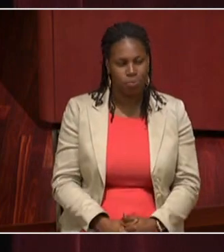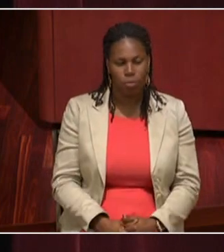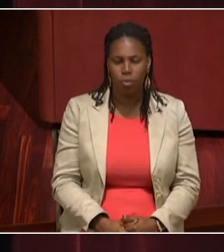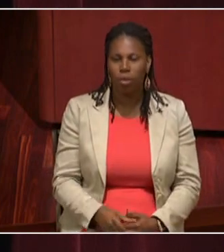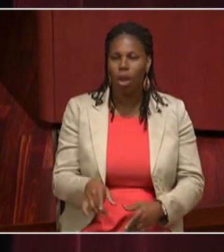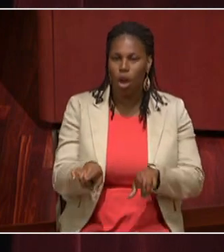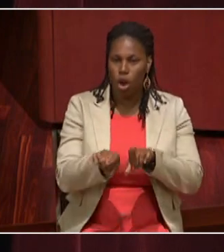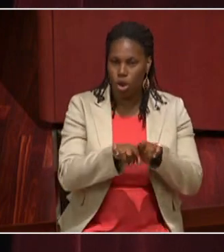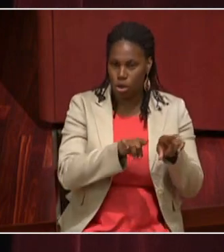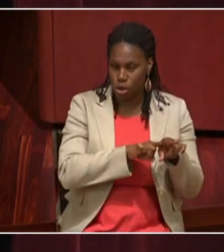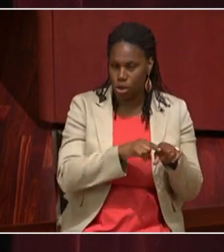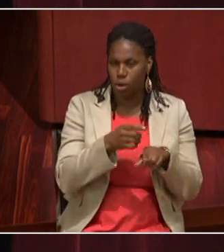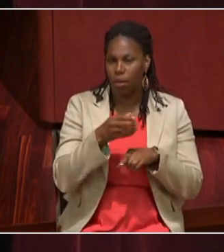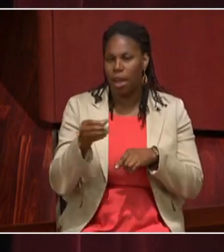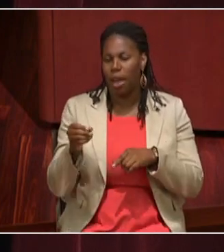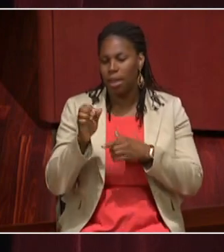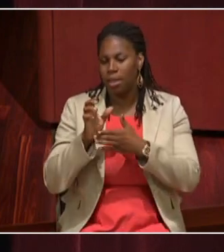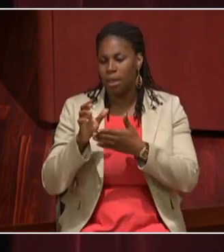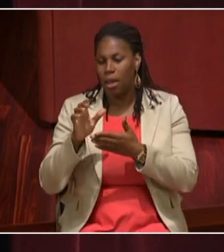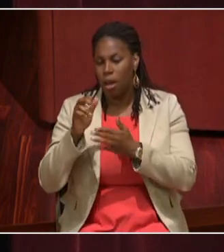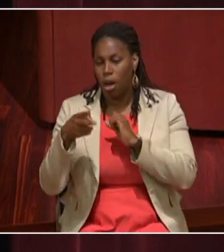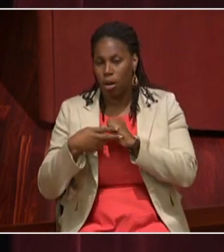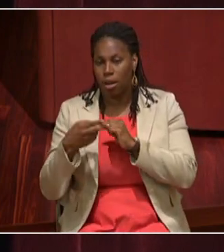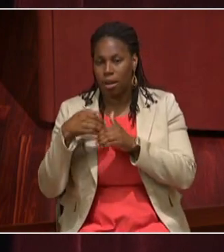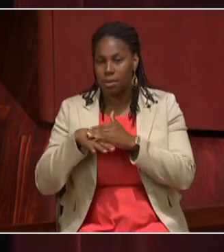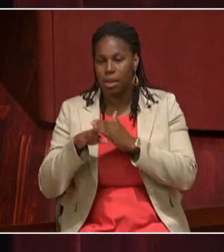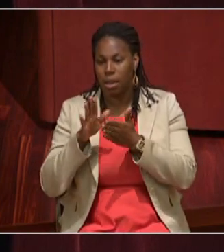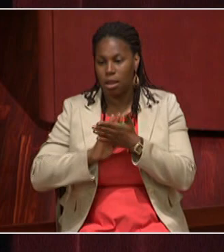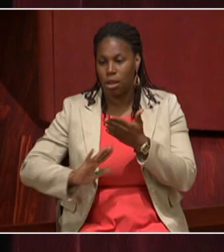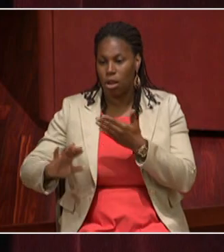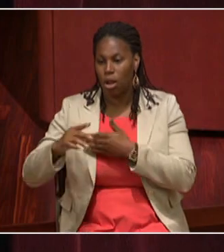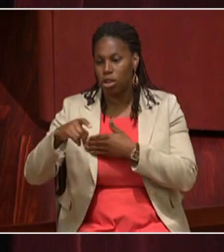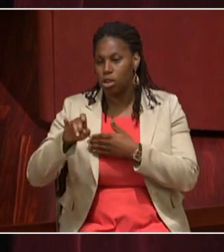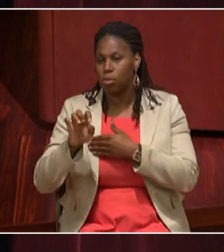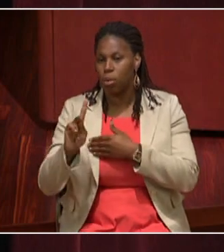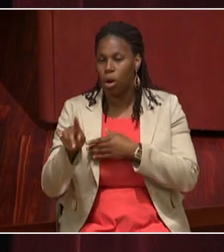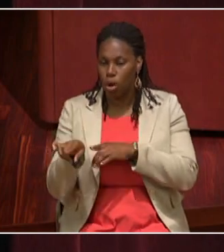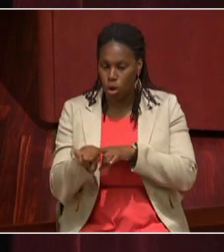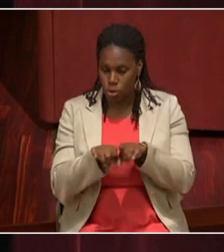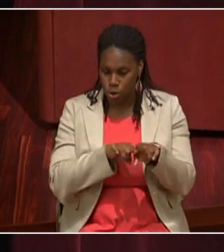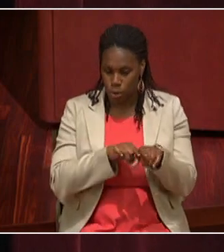And also at the National Archives in College Park, Maryland, they also have Wi-Fi access.